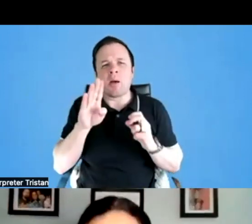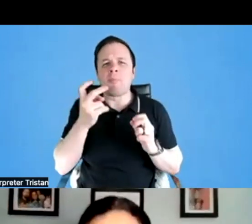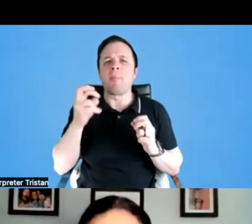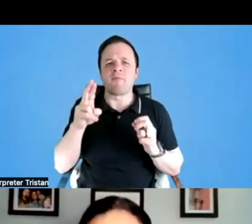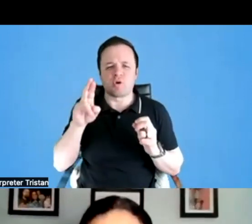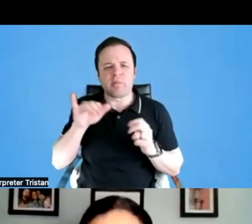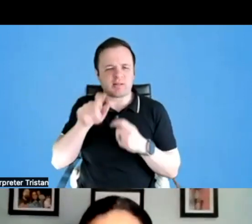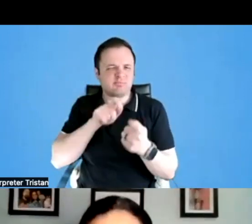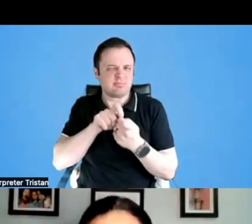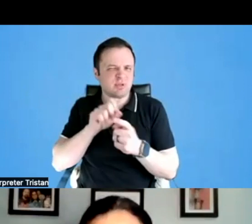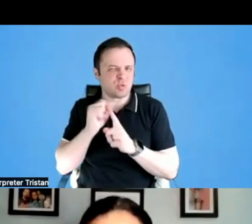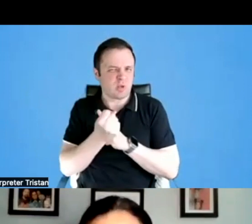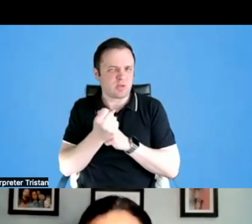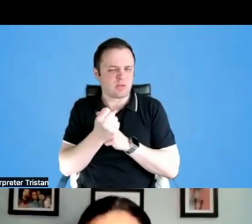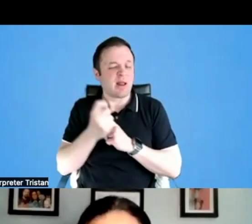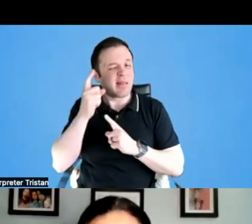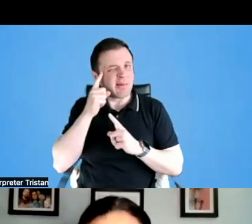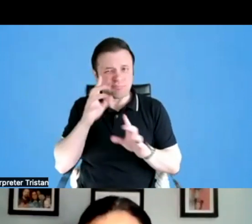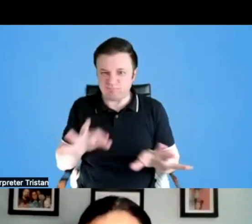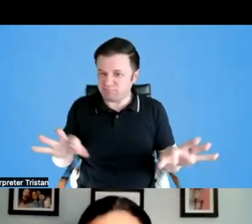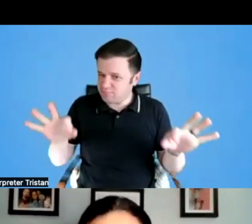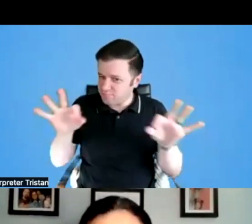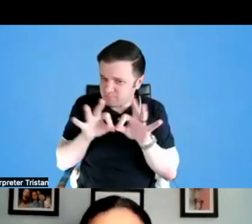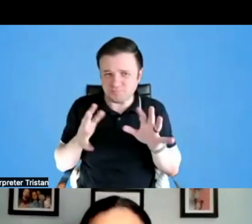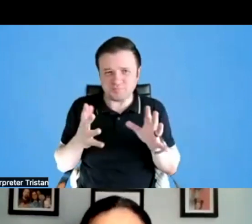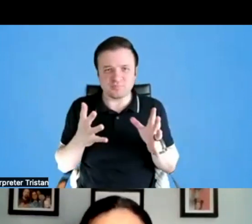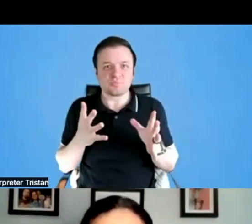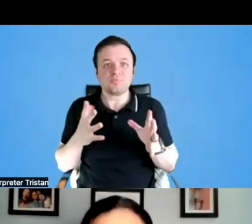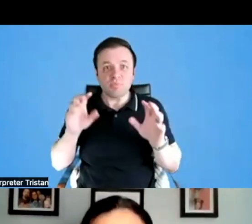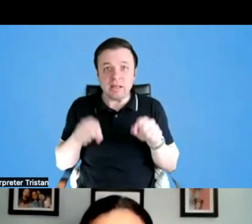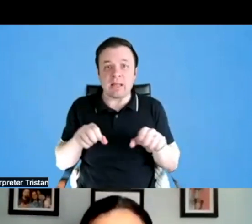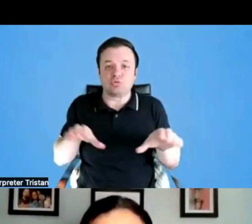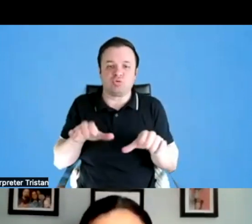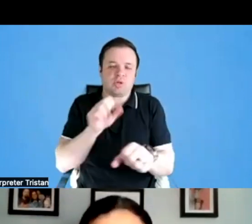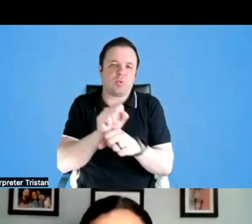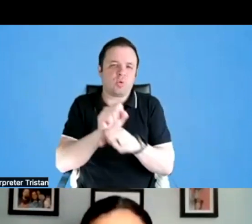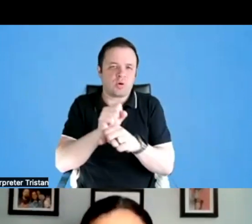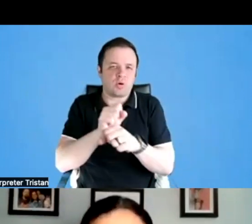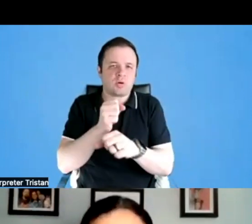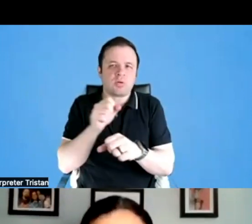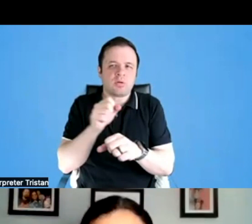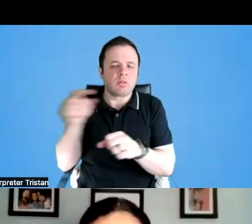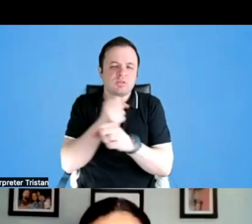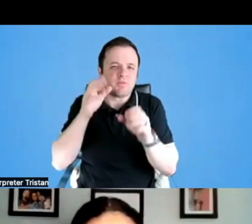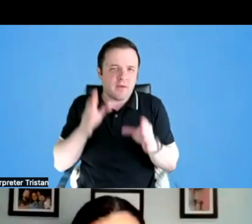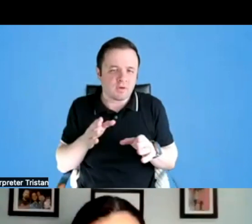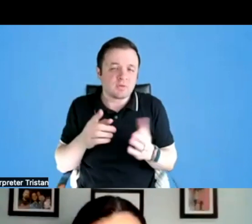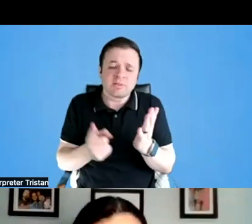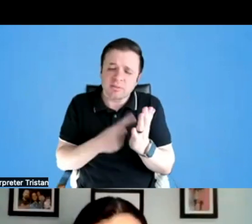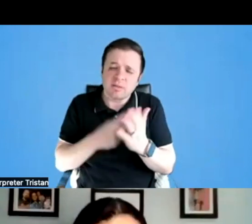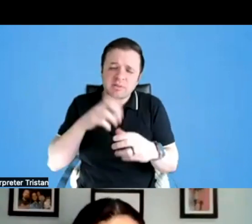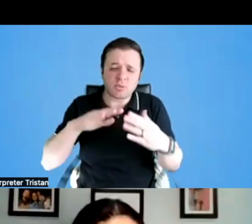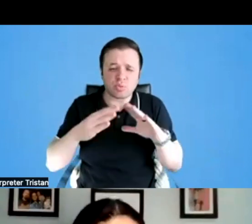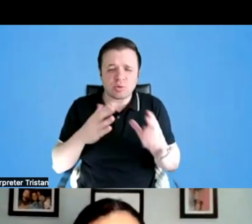spaces. And so I do think there is value to being able to do that work with survivors. And then there are times that you're in the community and